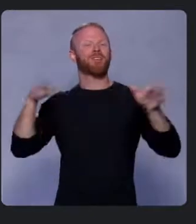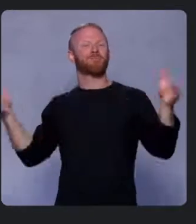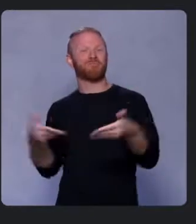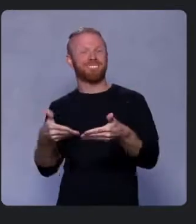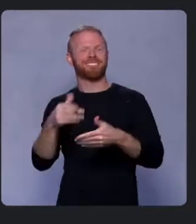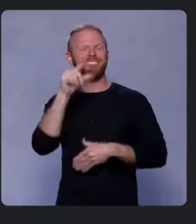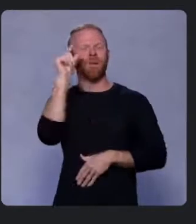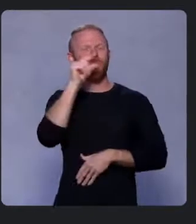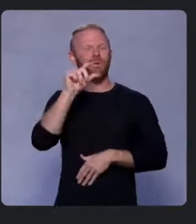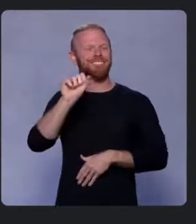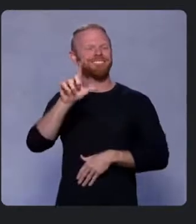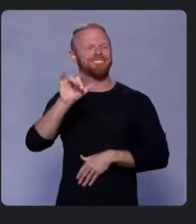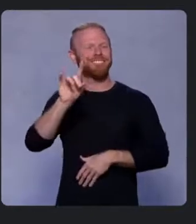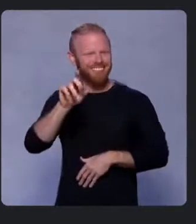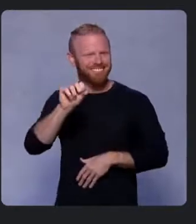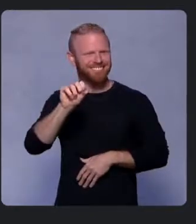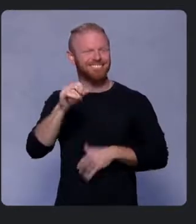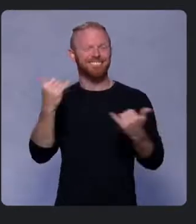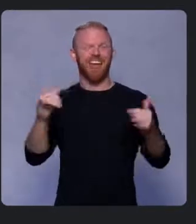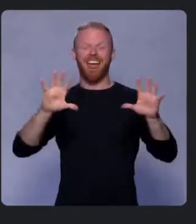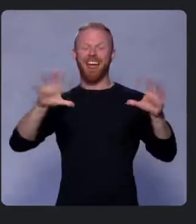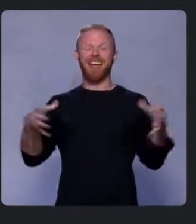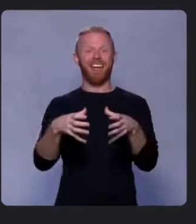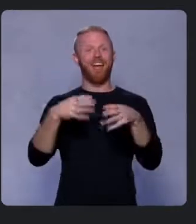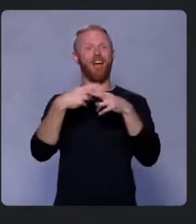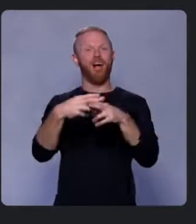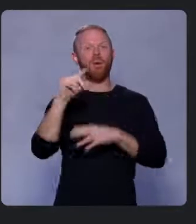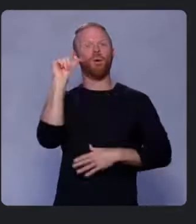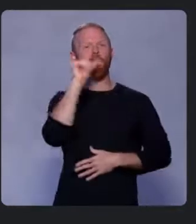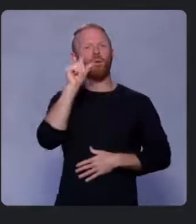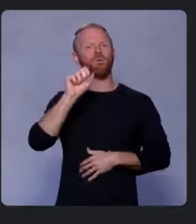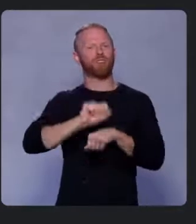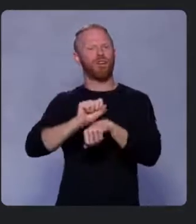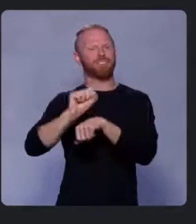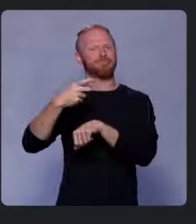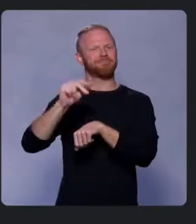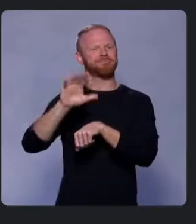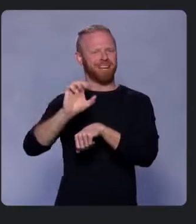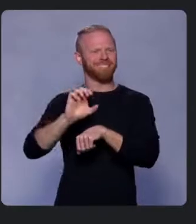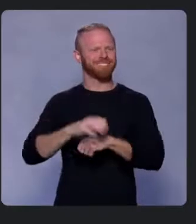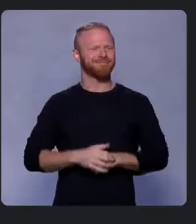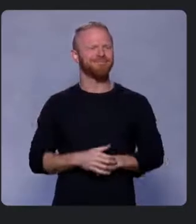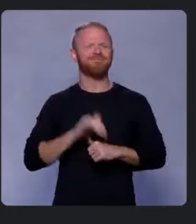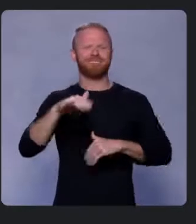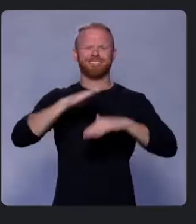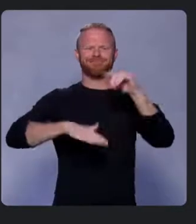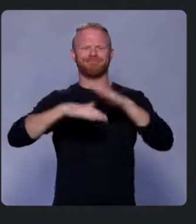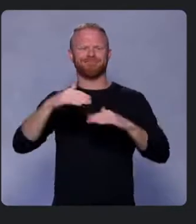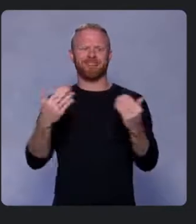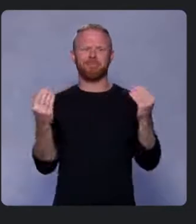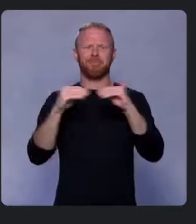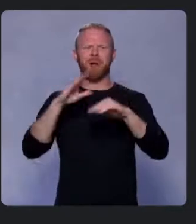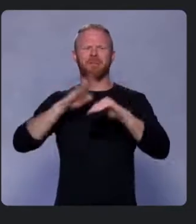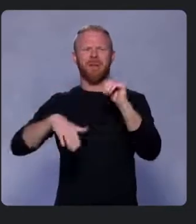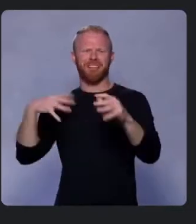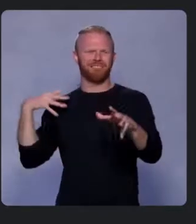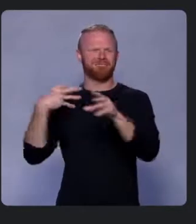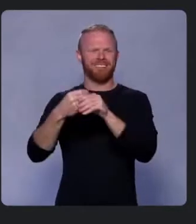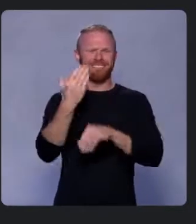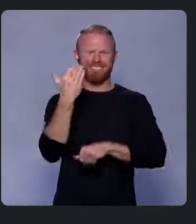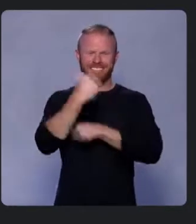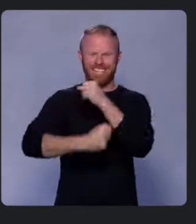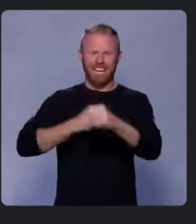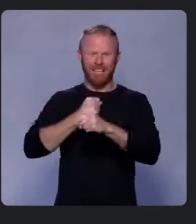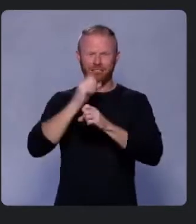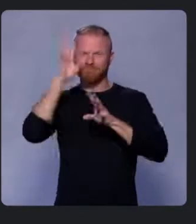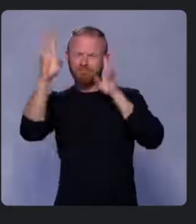Slides. All of this is now part of Google Workspace, which builds on more than 15 years of creating ways to work